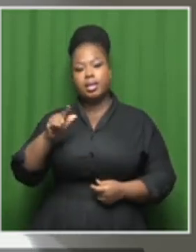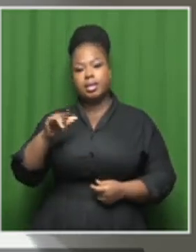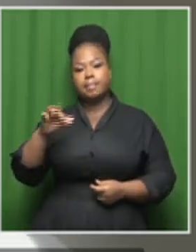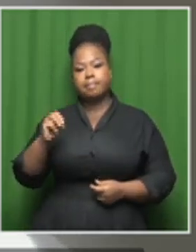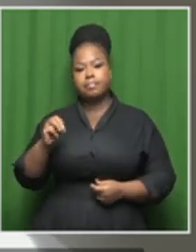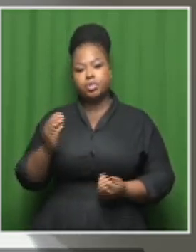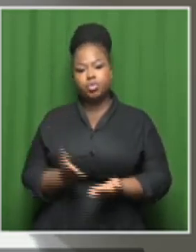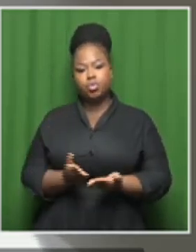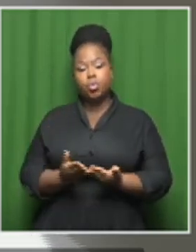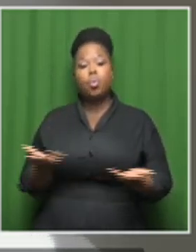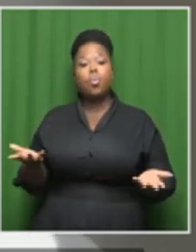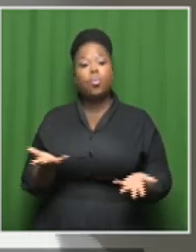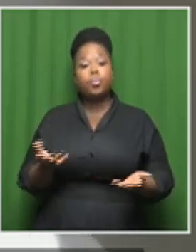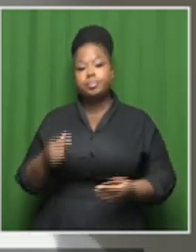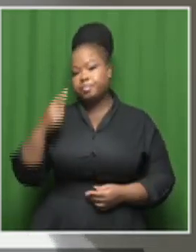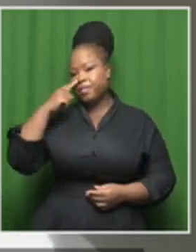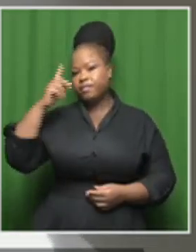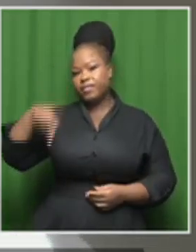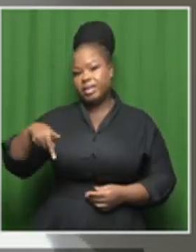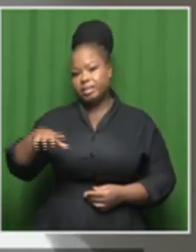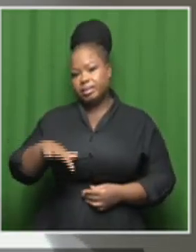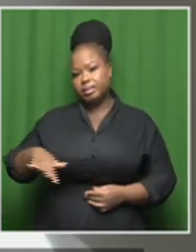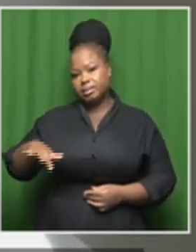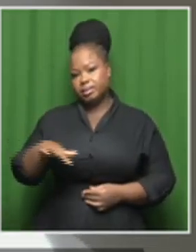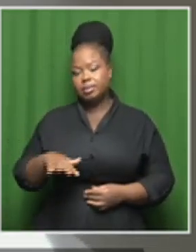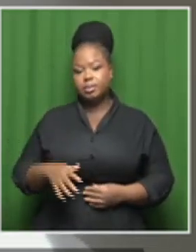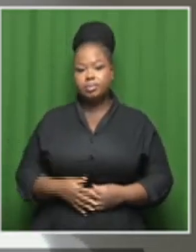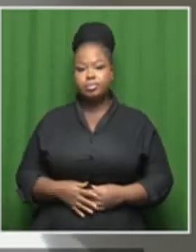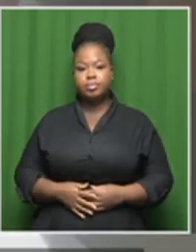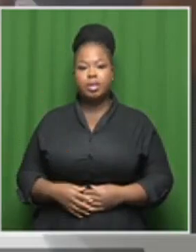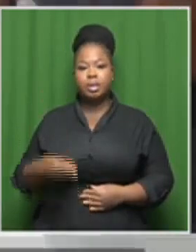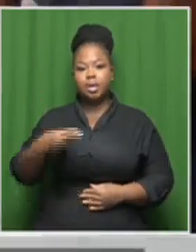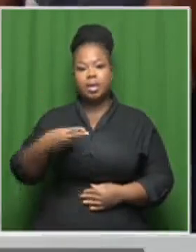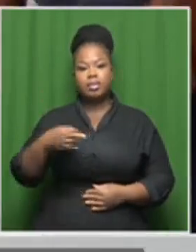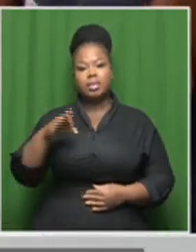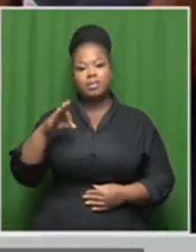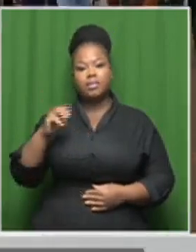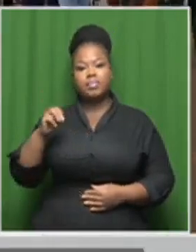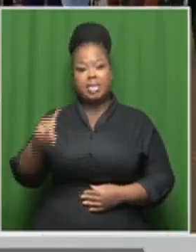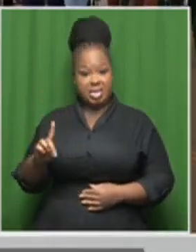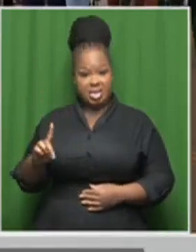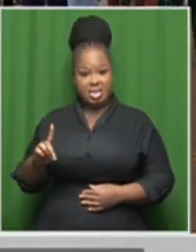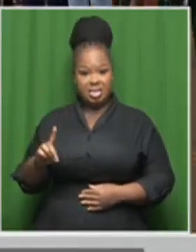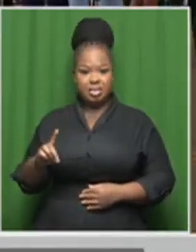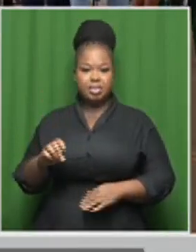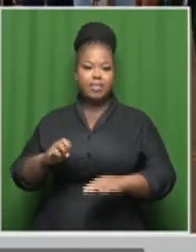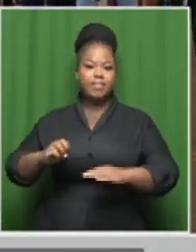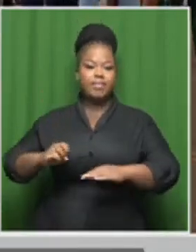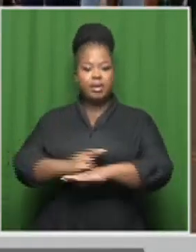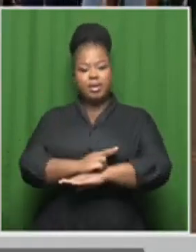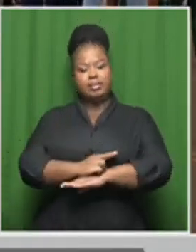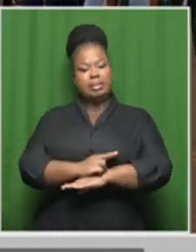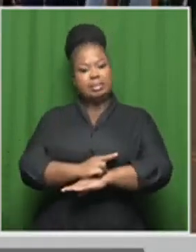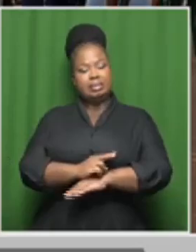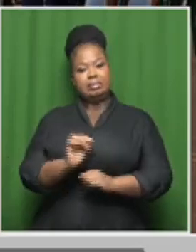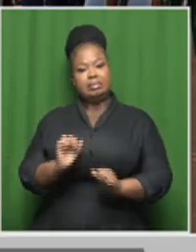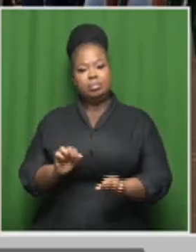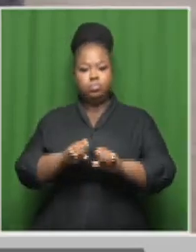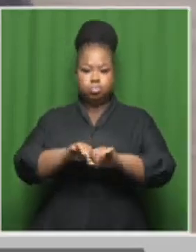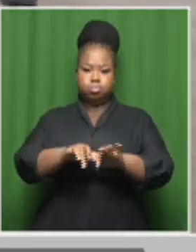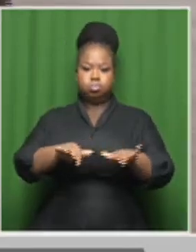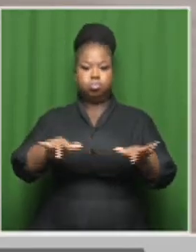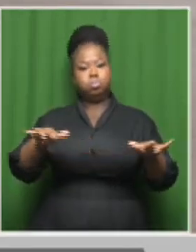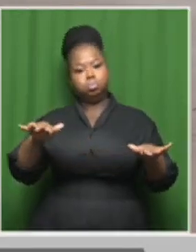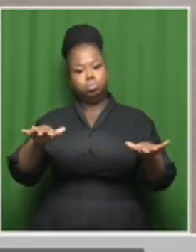in Phoenix. Hand, foot, and mouth disease is a very common viral infection. It circulates